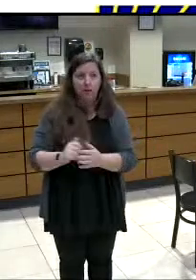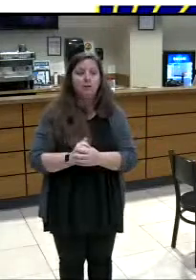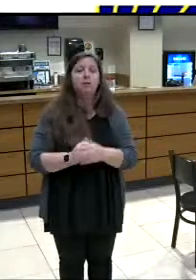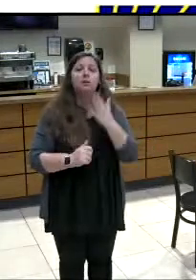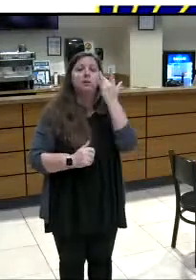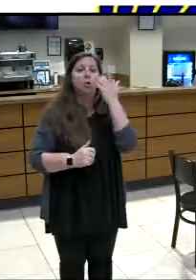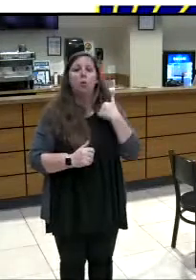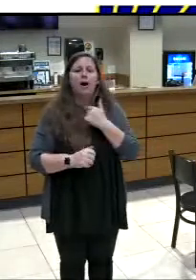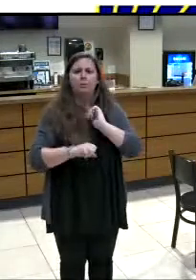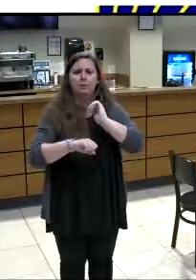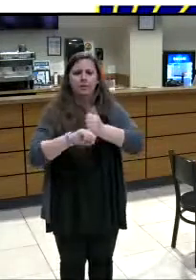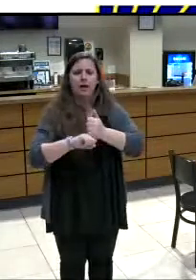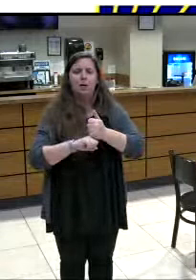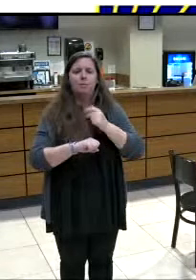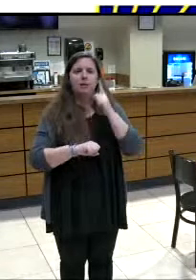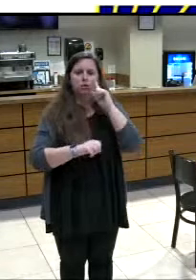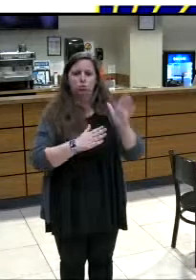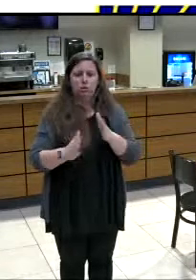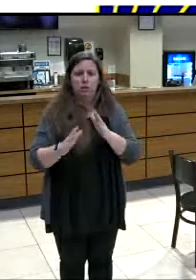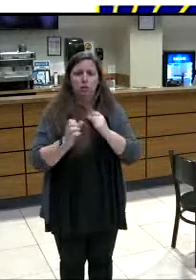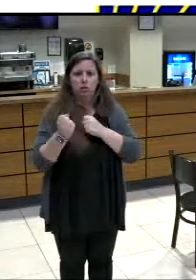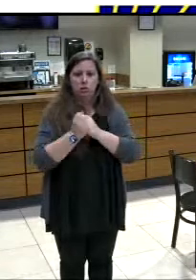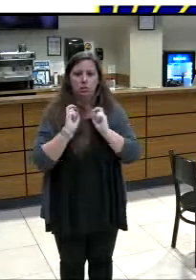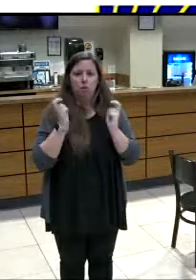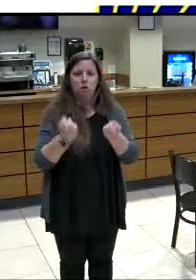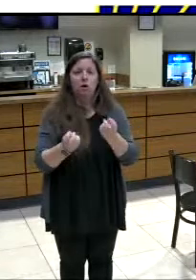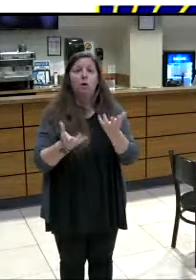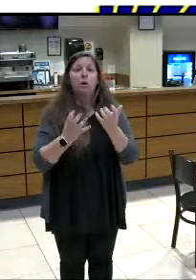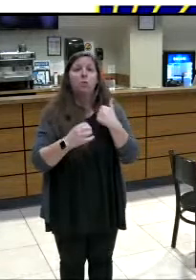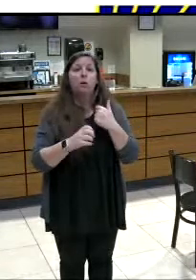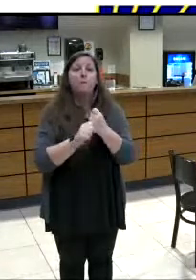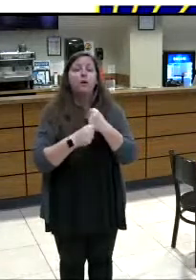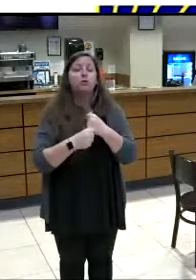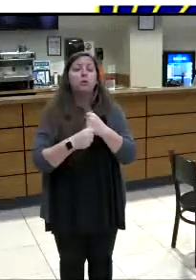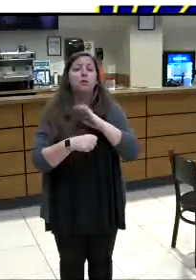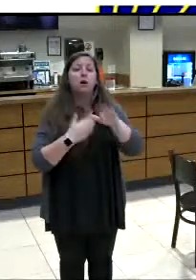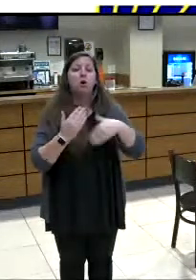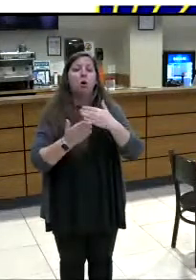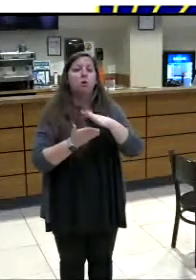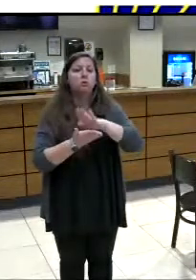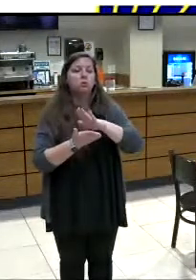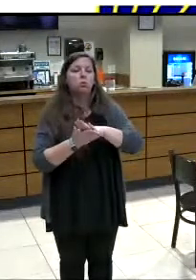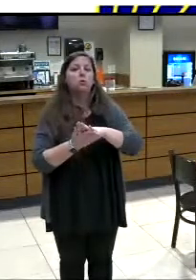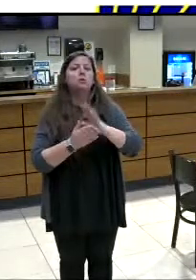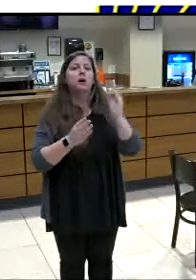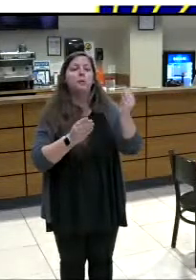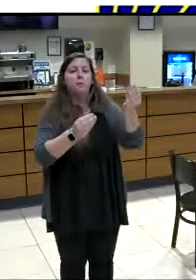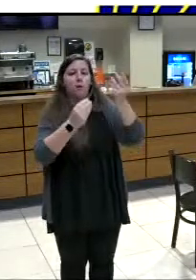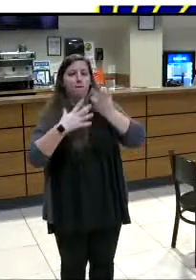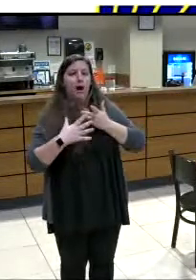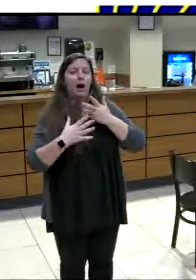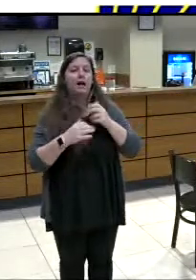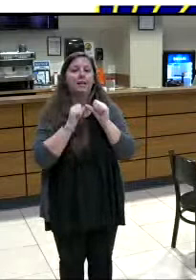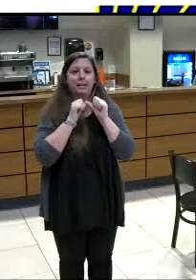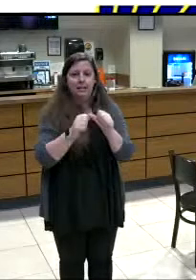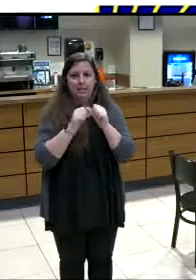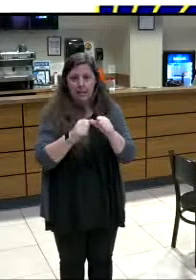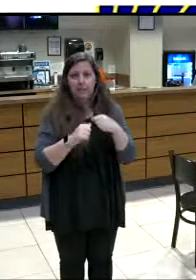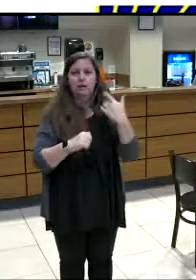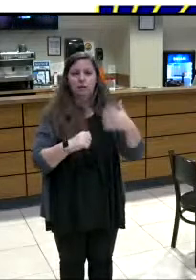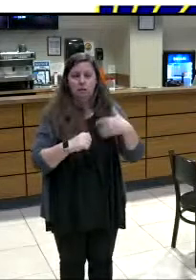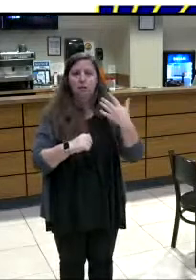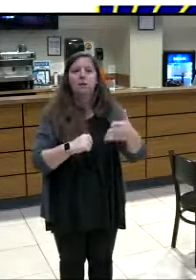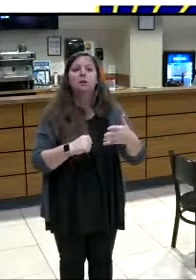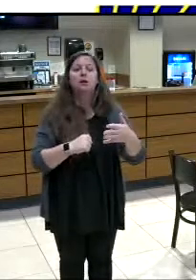circles is we want to ensure that all schools provide periodic and consistent updates. So we do not want to go through an entire year